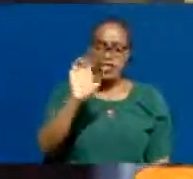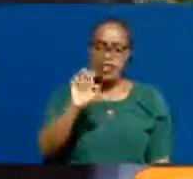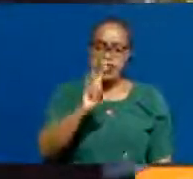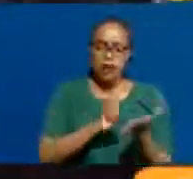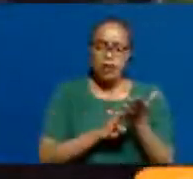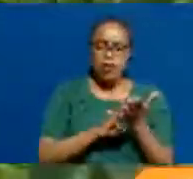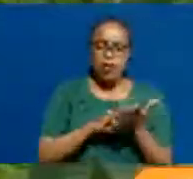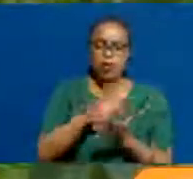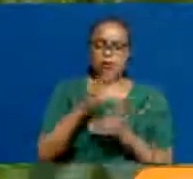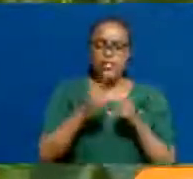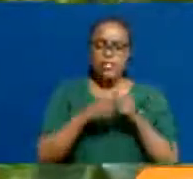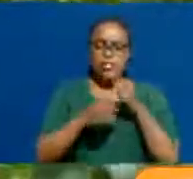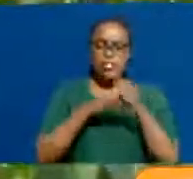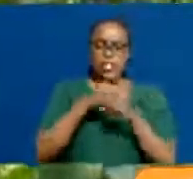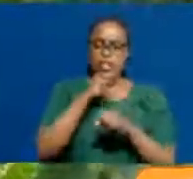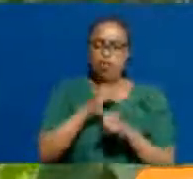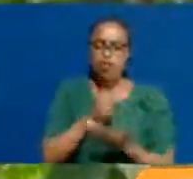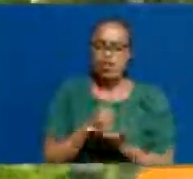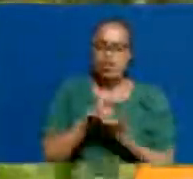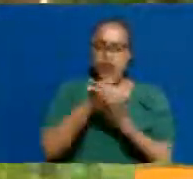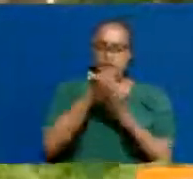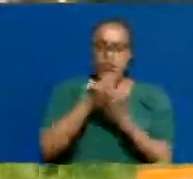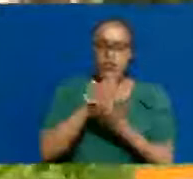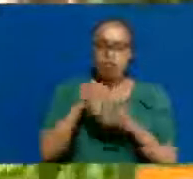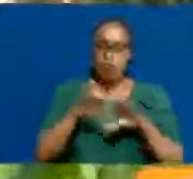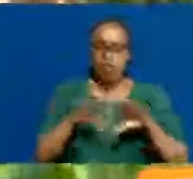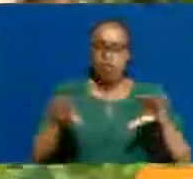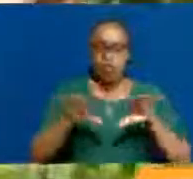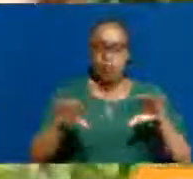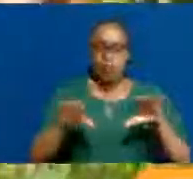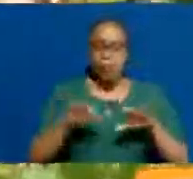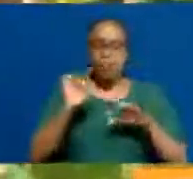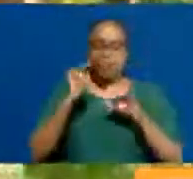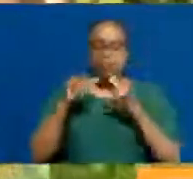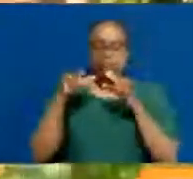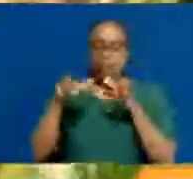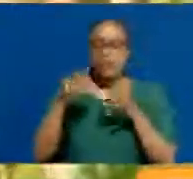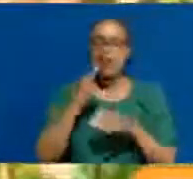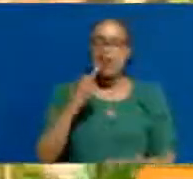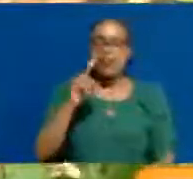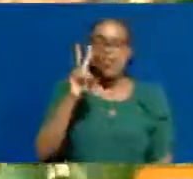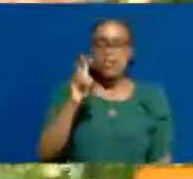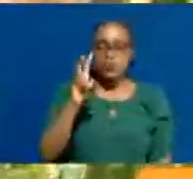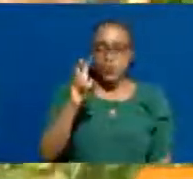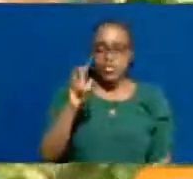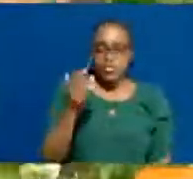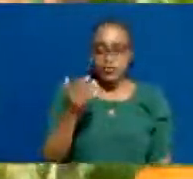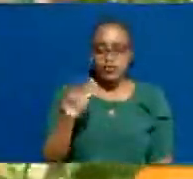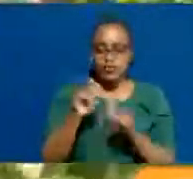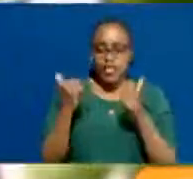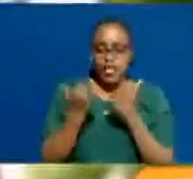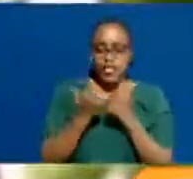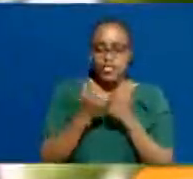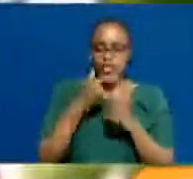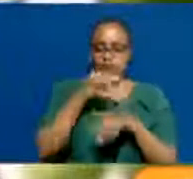and 60-year-old village elder Henry Timba, are among the first batch of 120 polling agents who